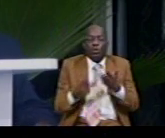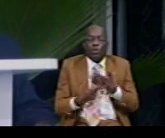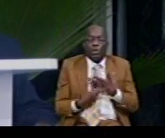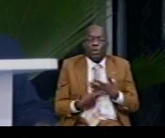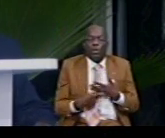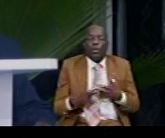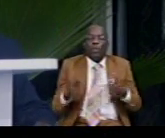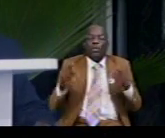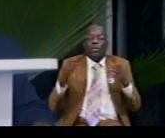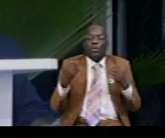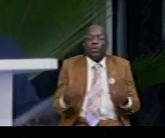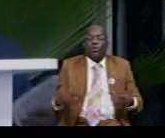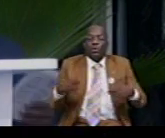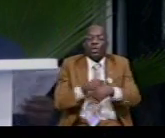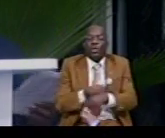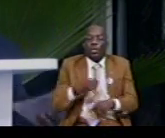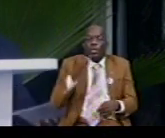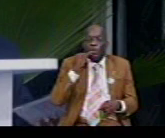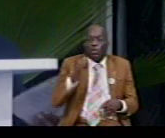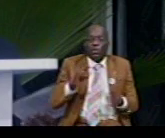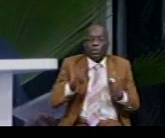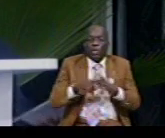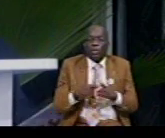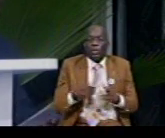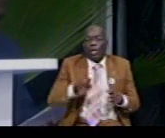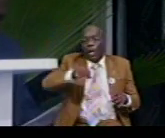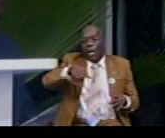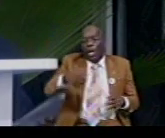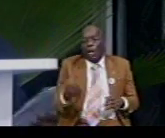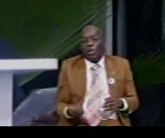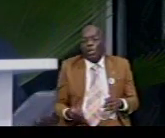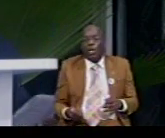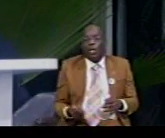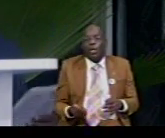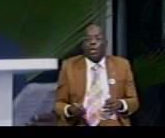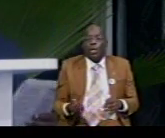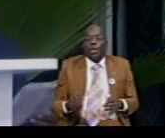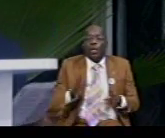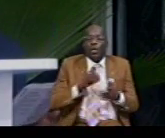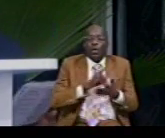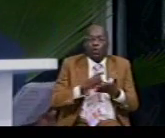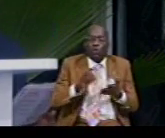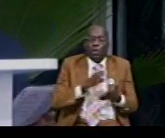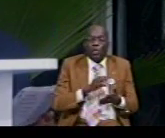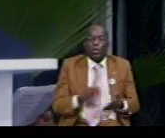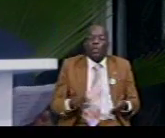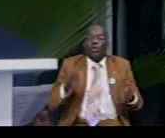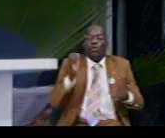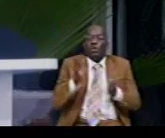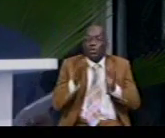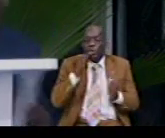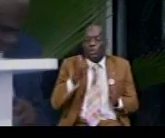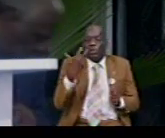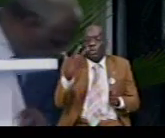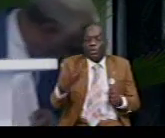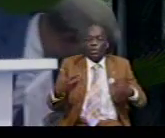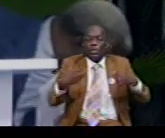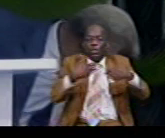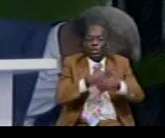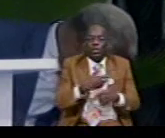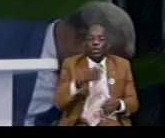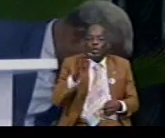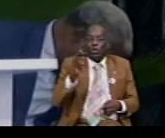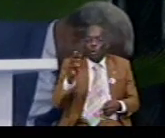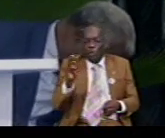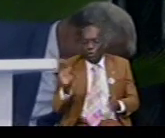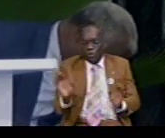again. So this evening, we are having the program. Then tomorrow morning